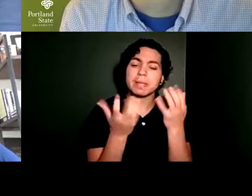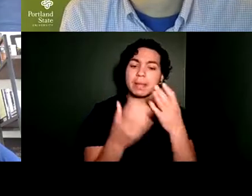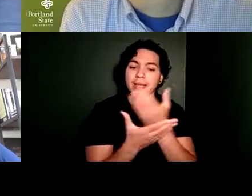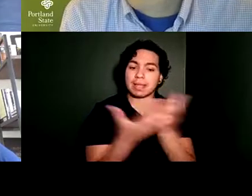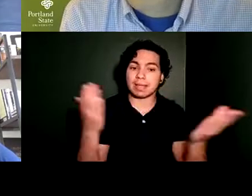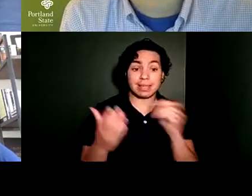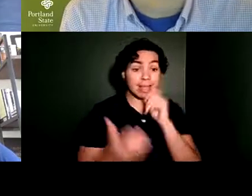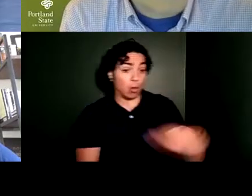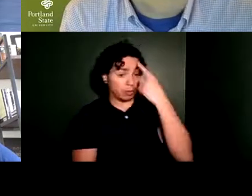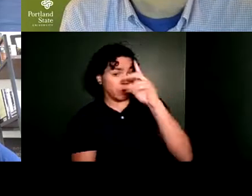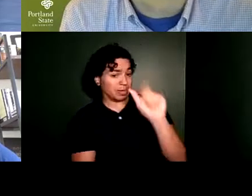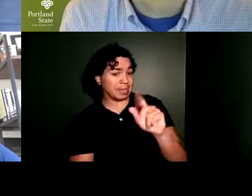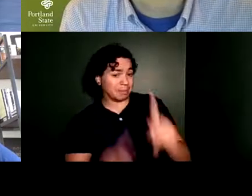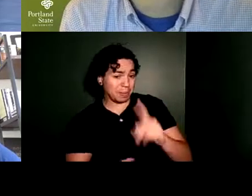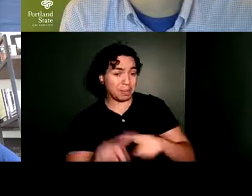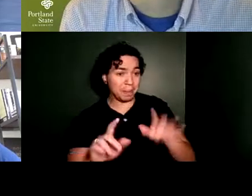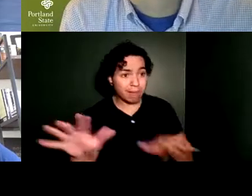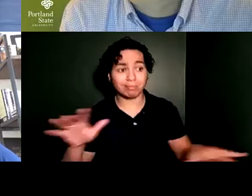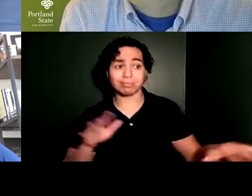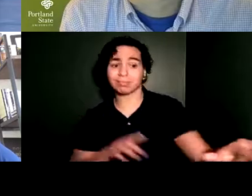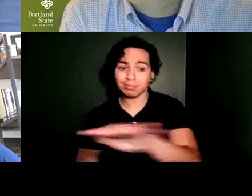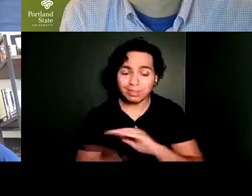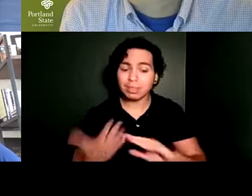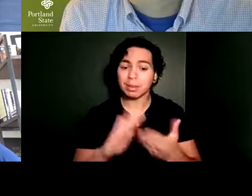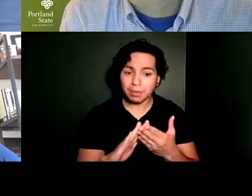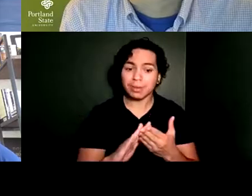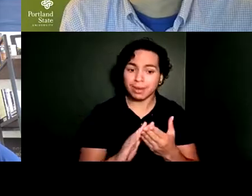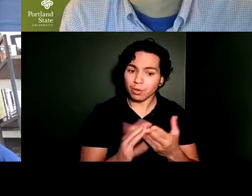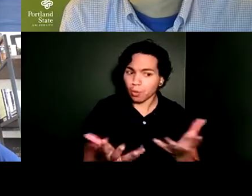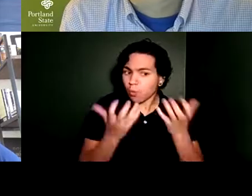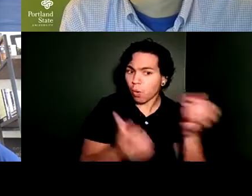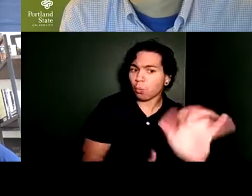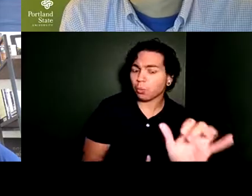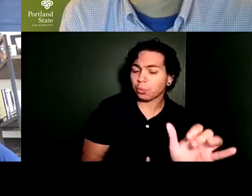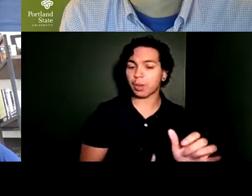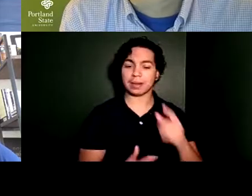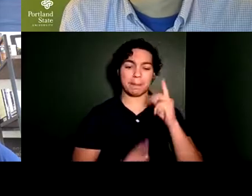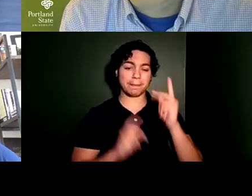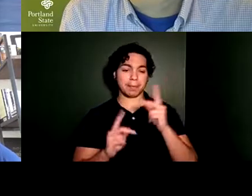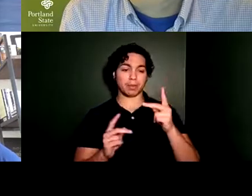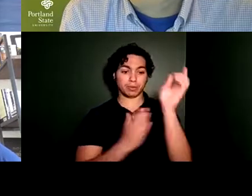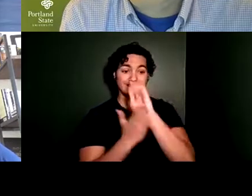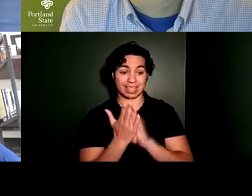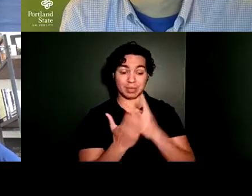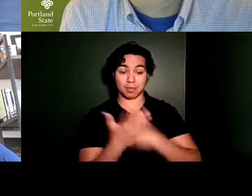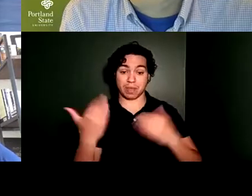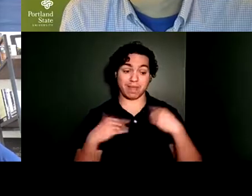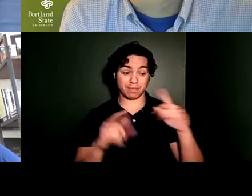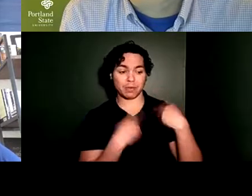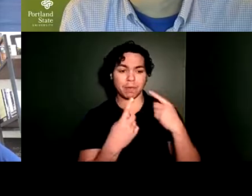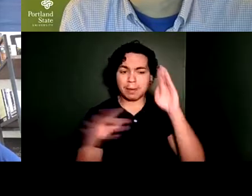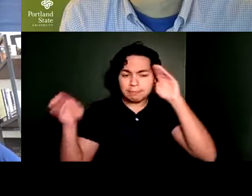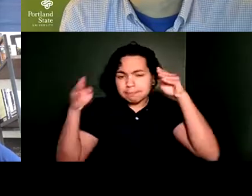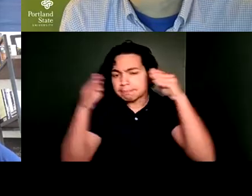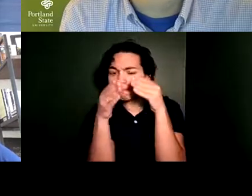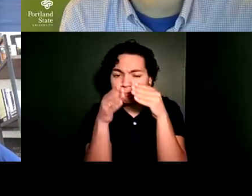tapped, unfortunately, because I think the folks who are designing this are thinking too narrowly, way too narrowly, about